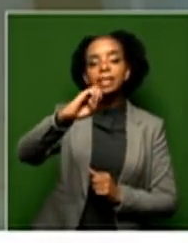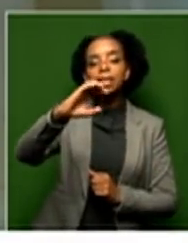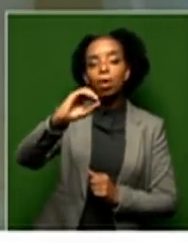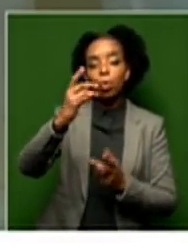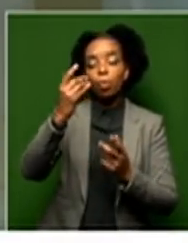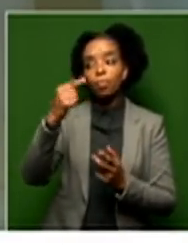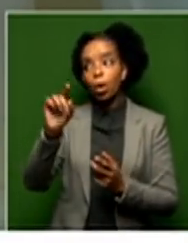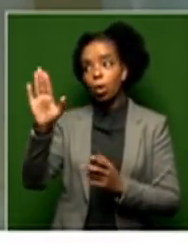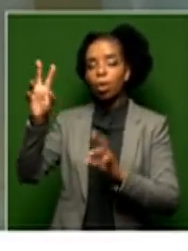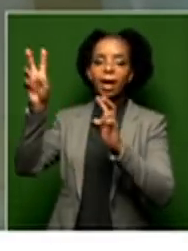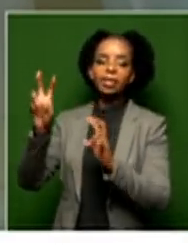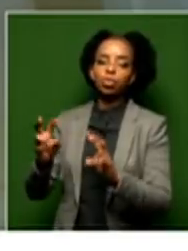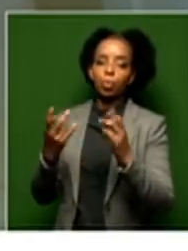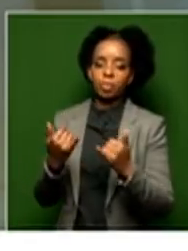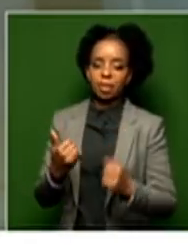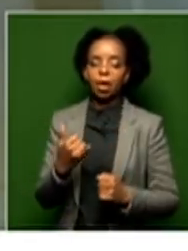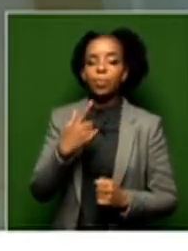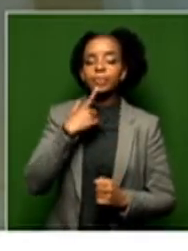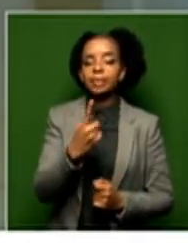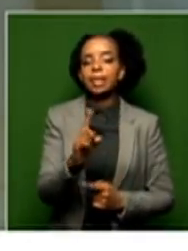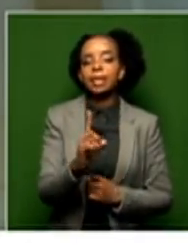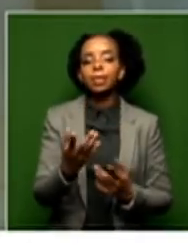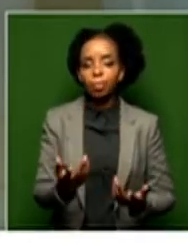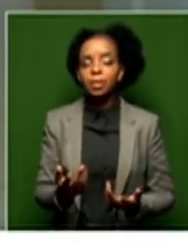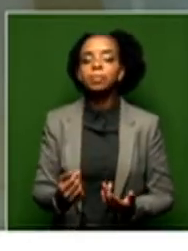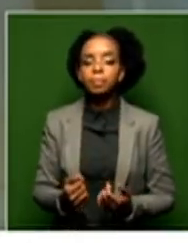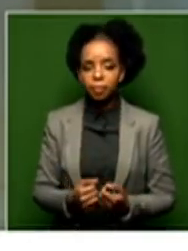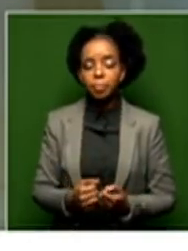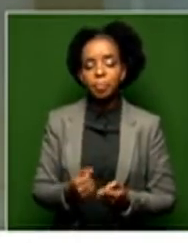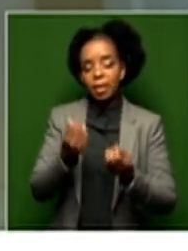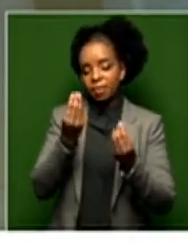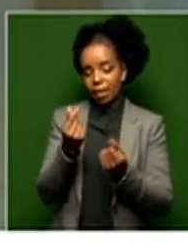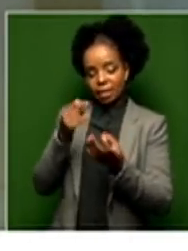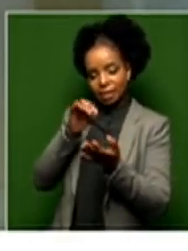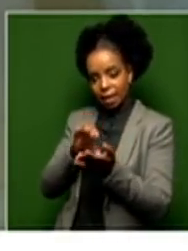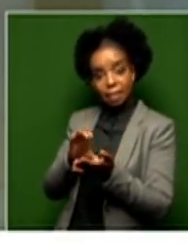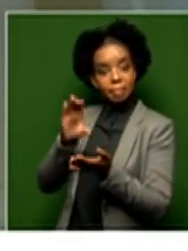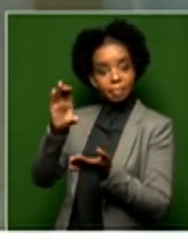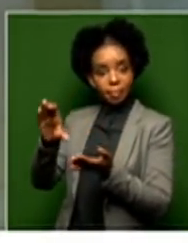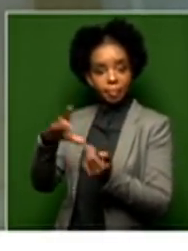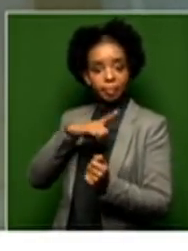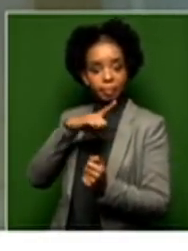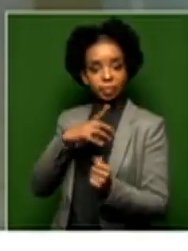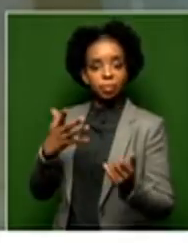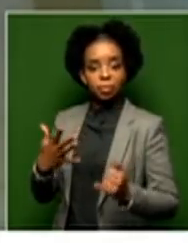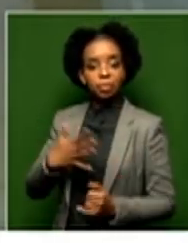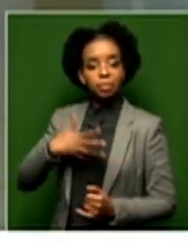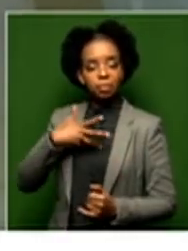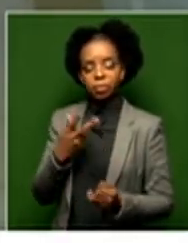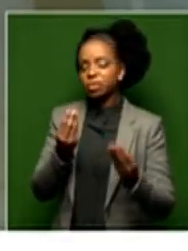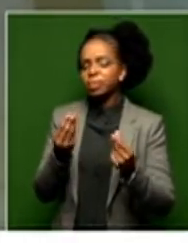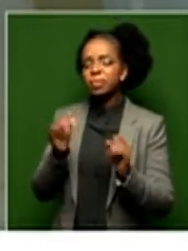talking about is the refinancing of these deals, and in this way to bring down the price of